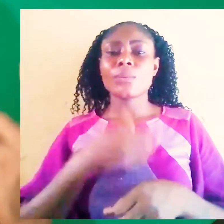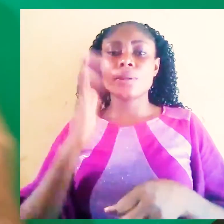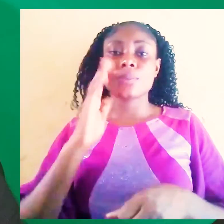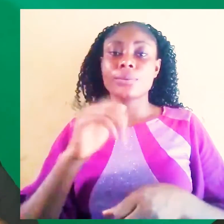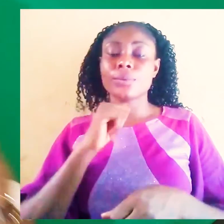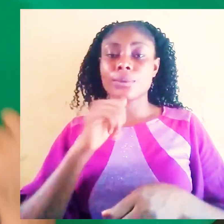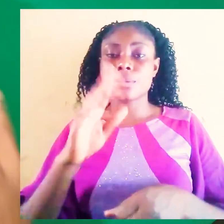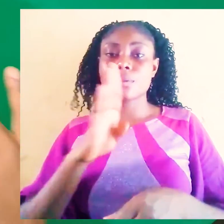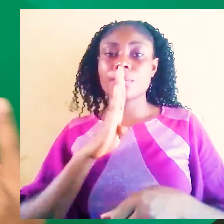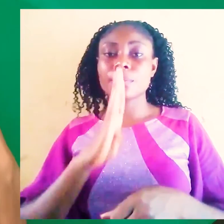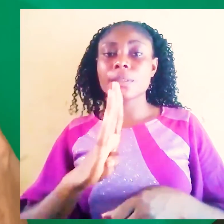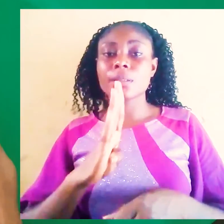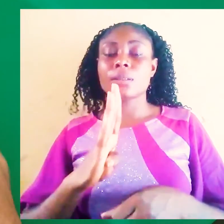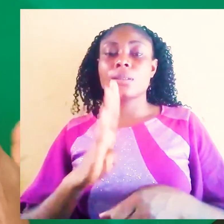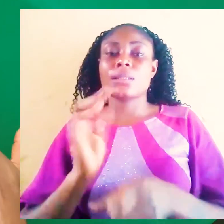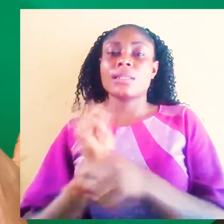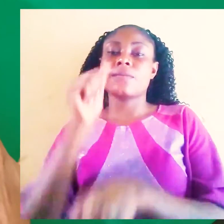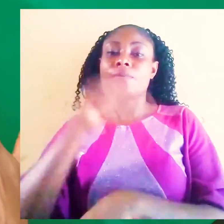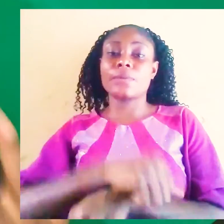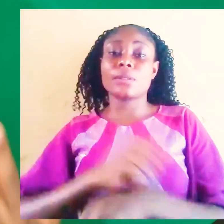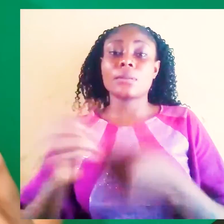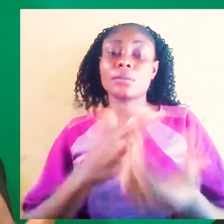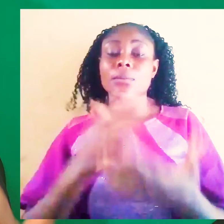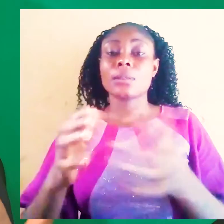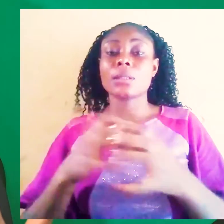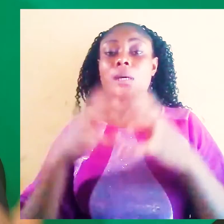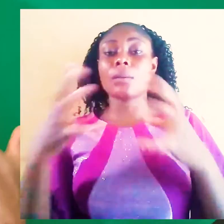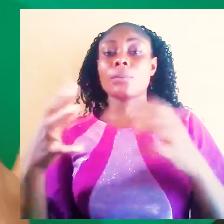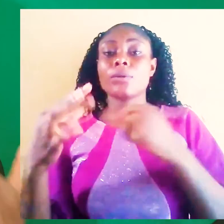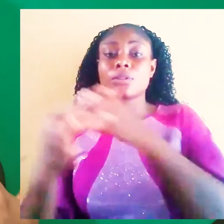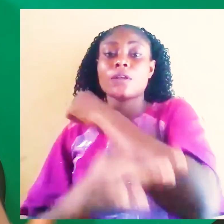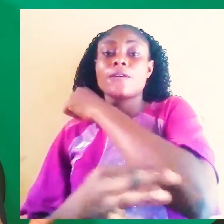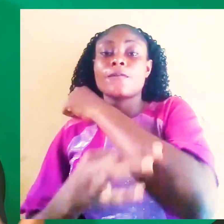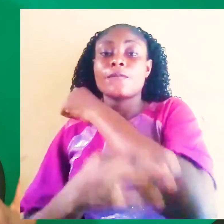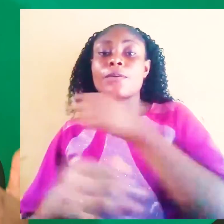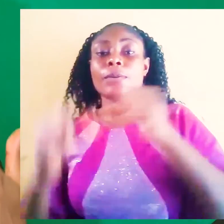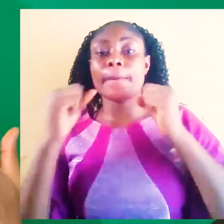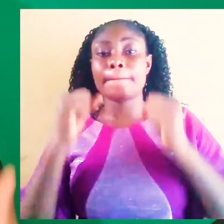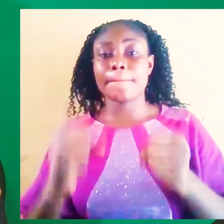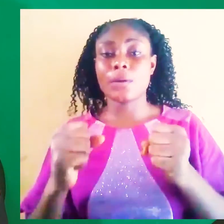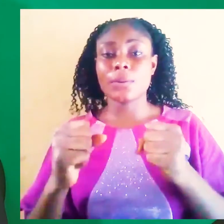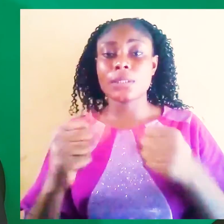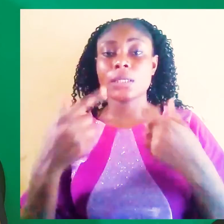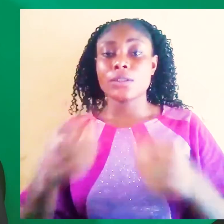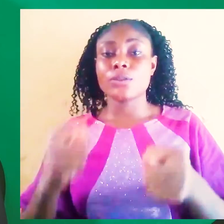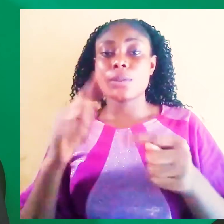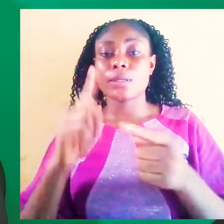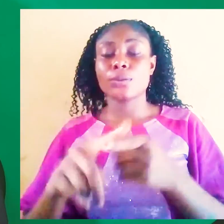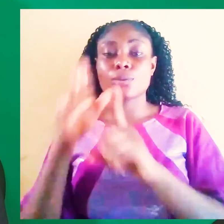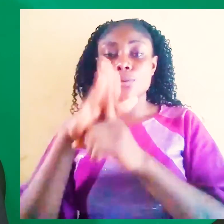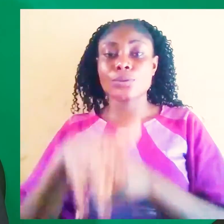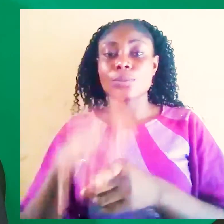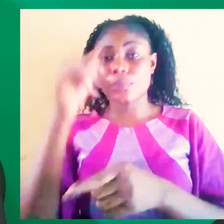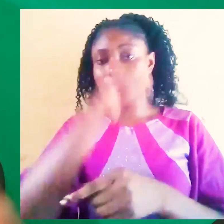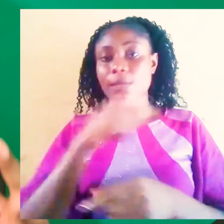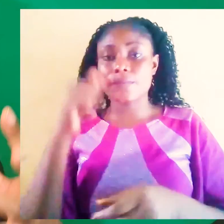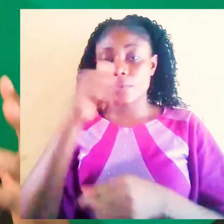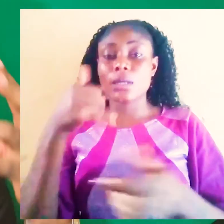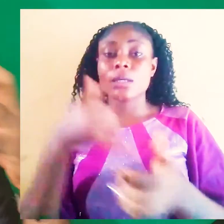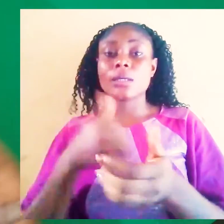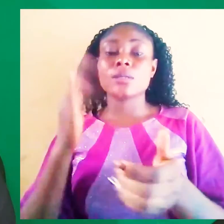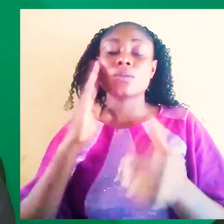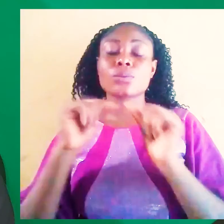conquered forever, will not ever be, totally defeated. It doesn't matter how how much foreign powers,